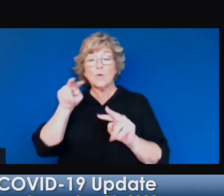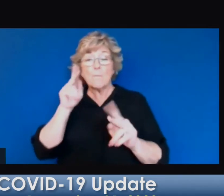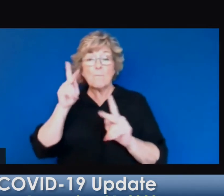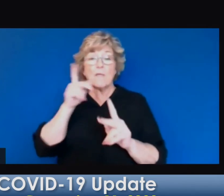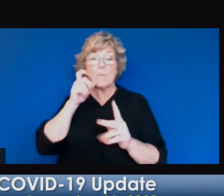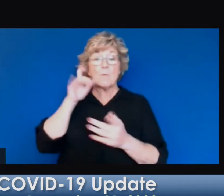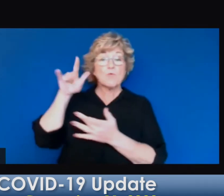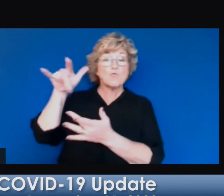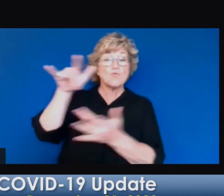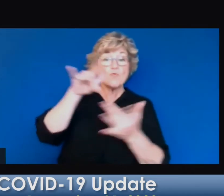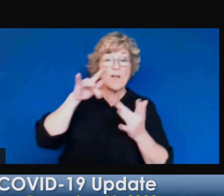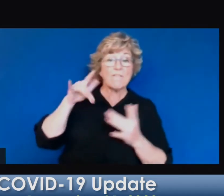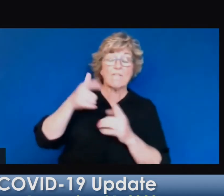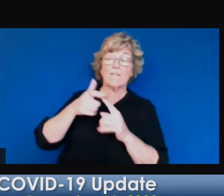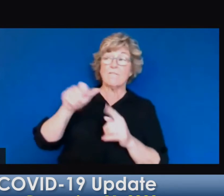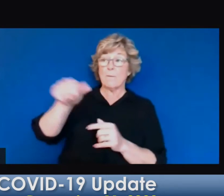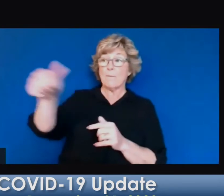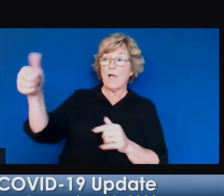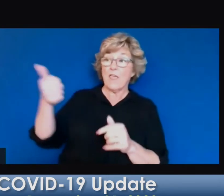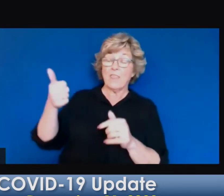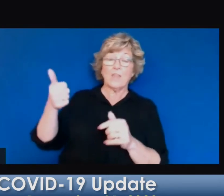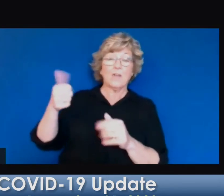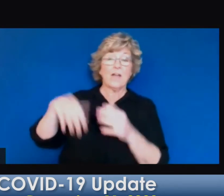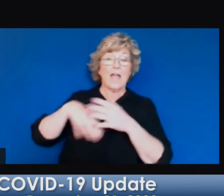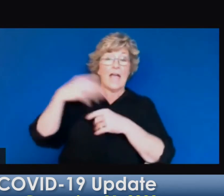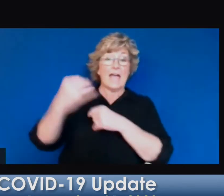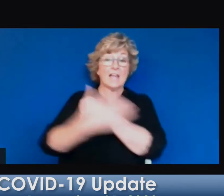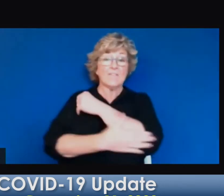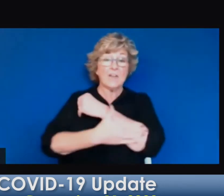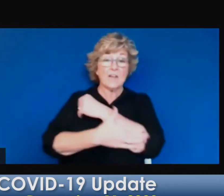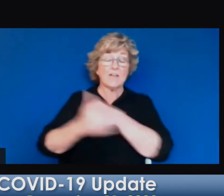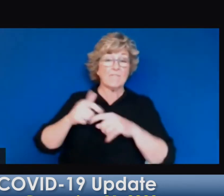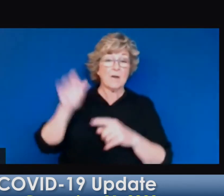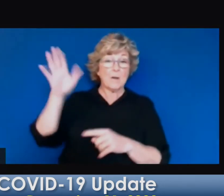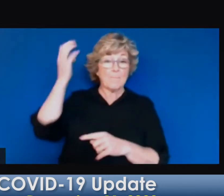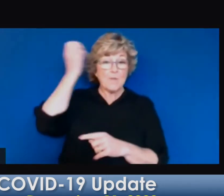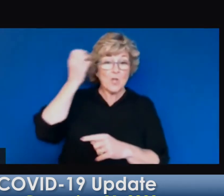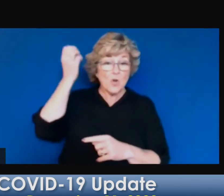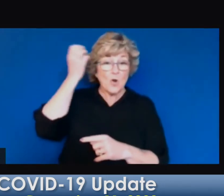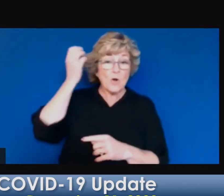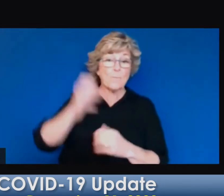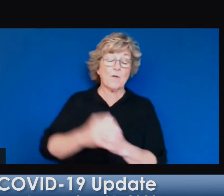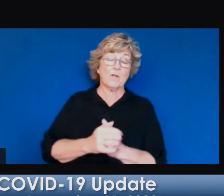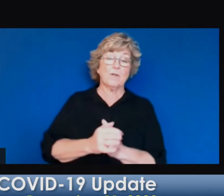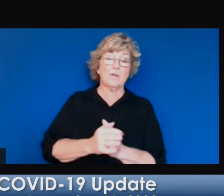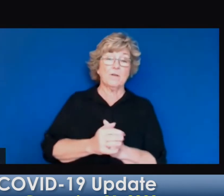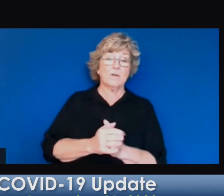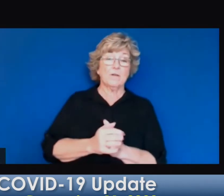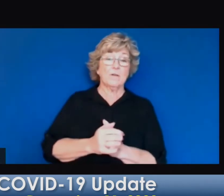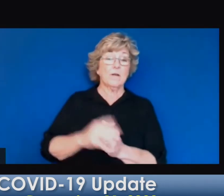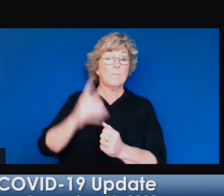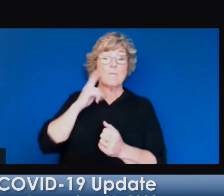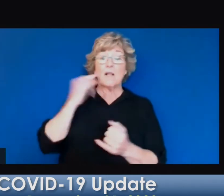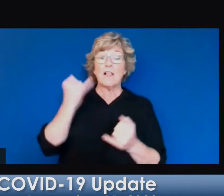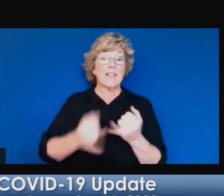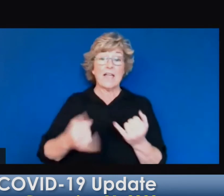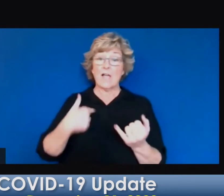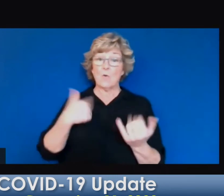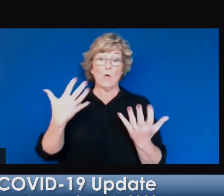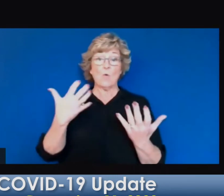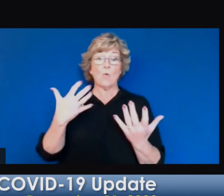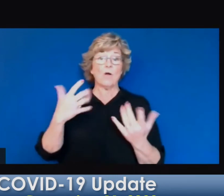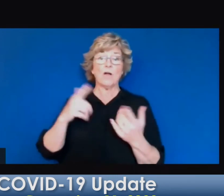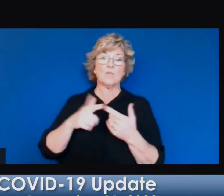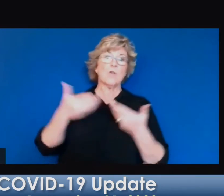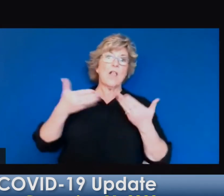travel in from these impacted areas, particularly the UK, and having those conversations now. Because the last thing we want to do is let a